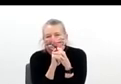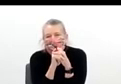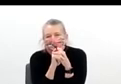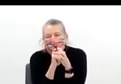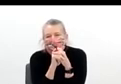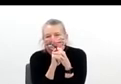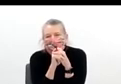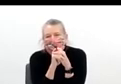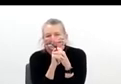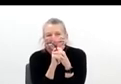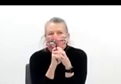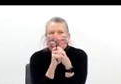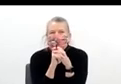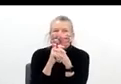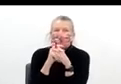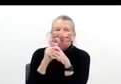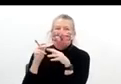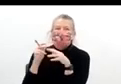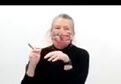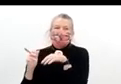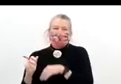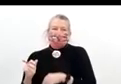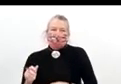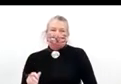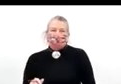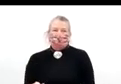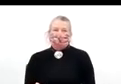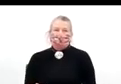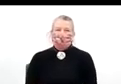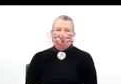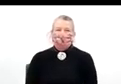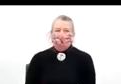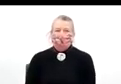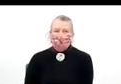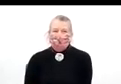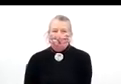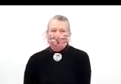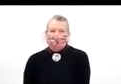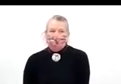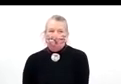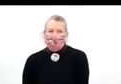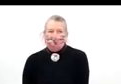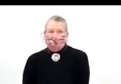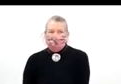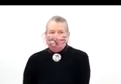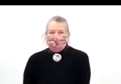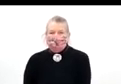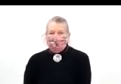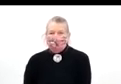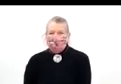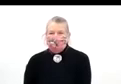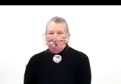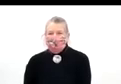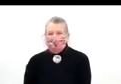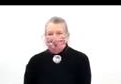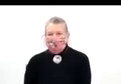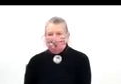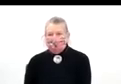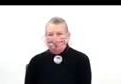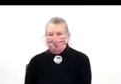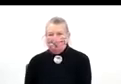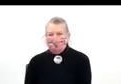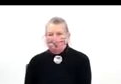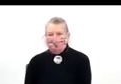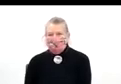called the, the pandemic leadership. We usually agree on everything. There have been decisions, though, that the governor made that